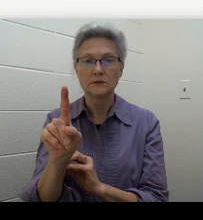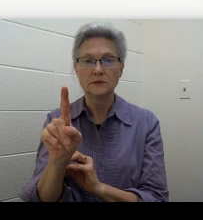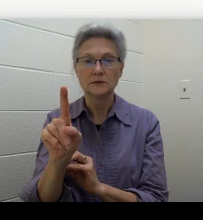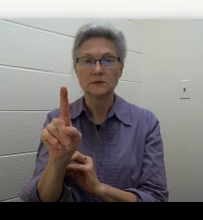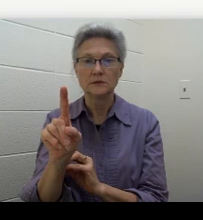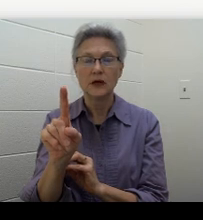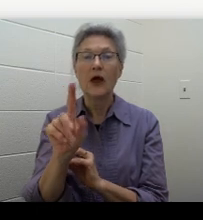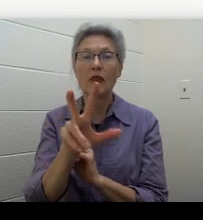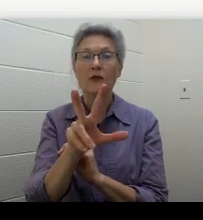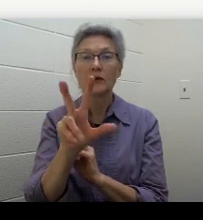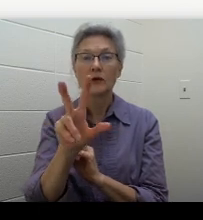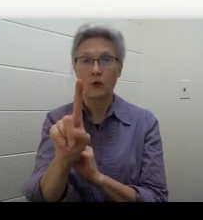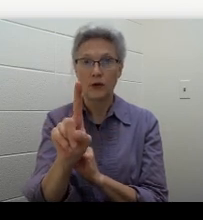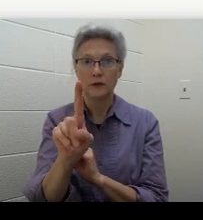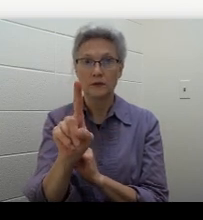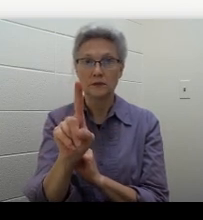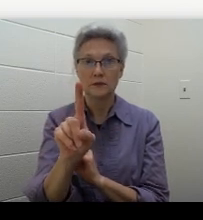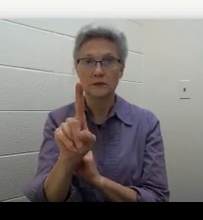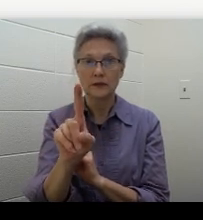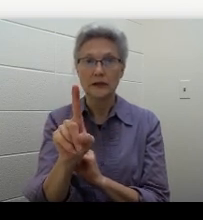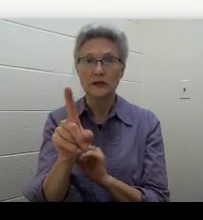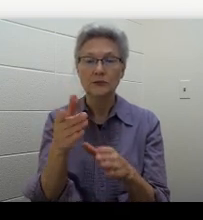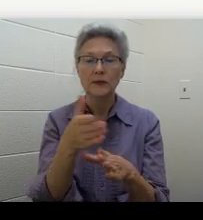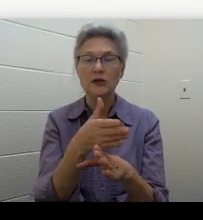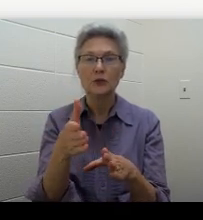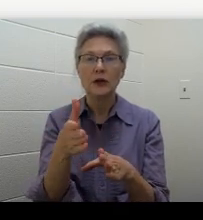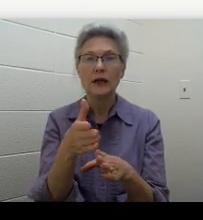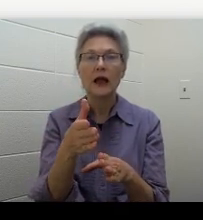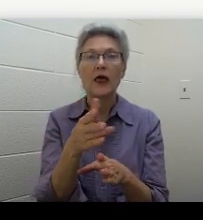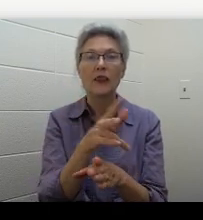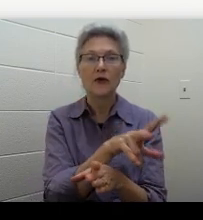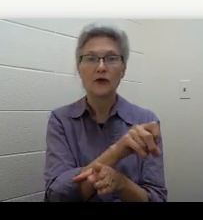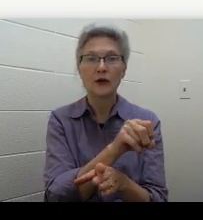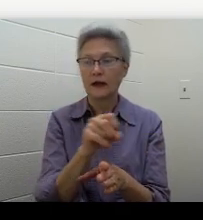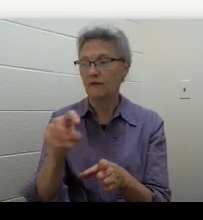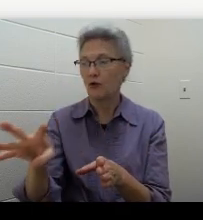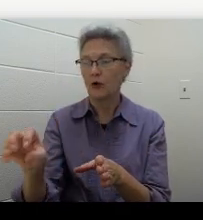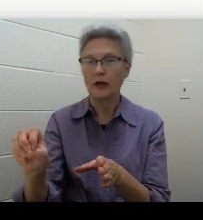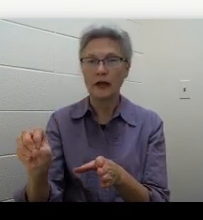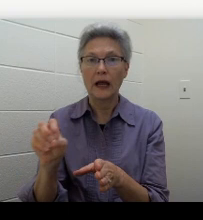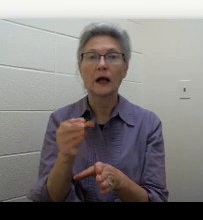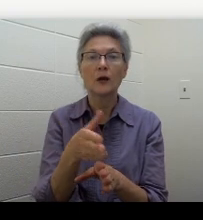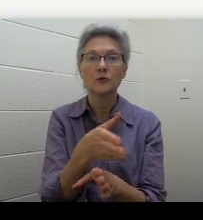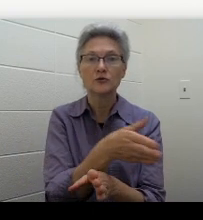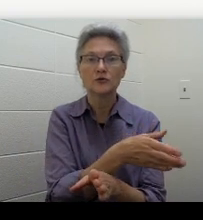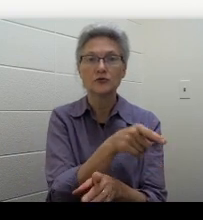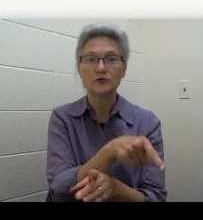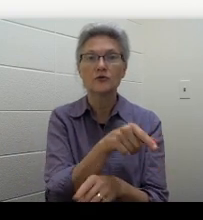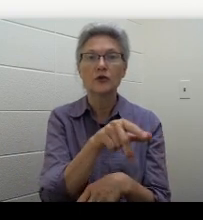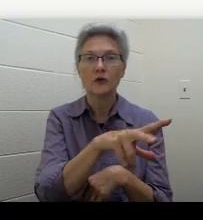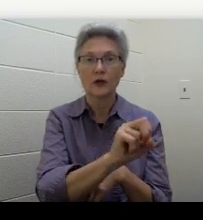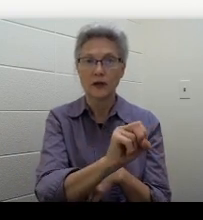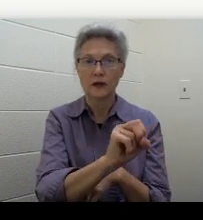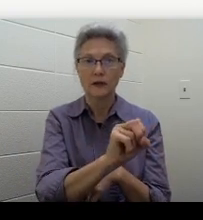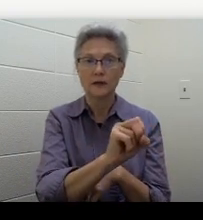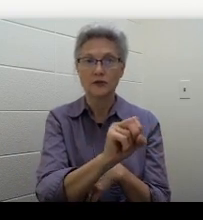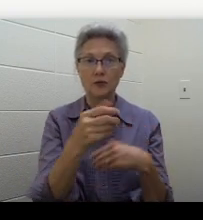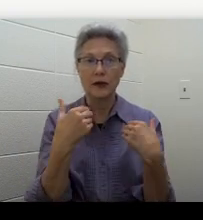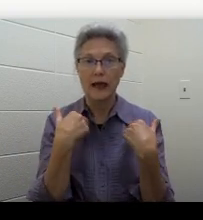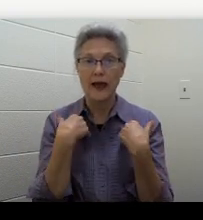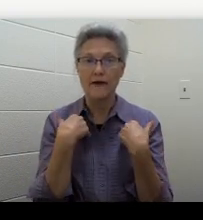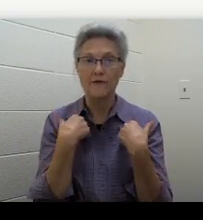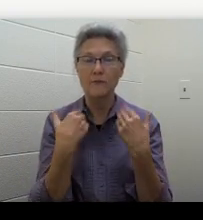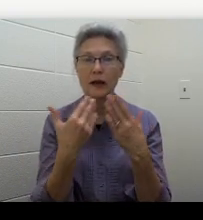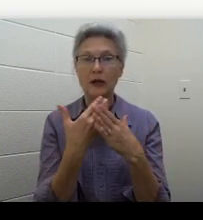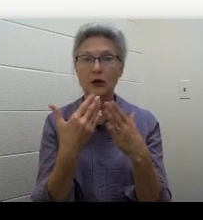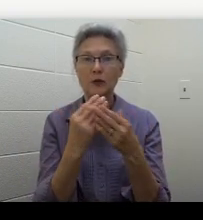here. 31 is between 30 and 40, but it's also closer to 30. So here I have my